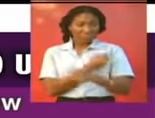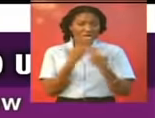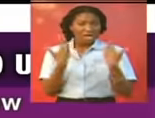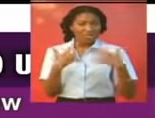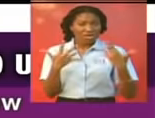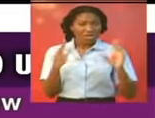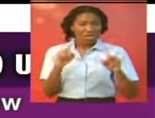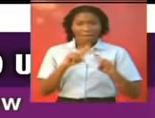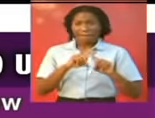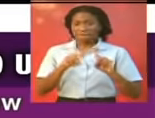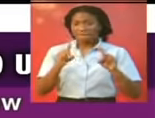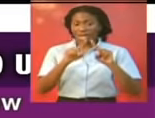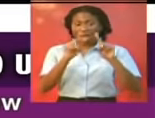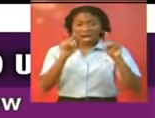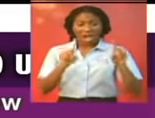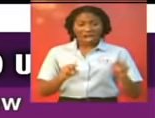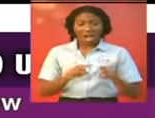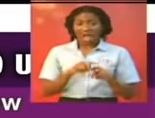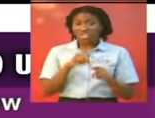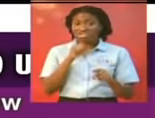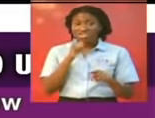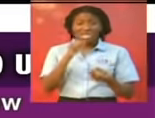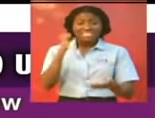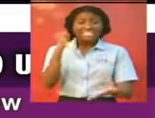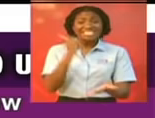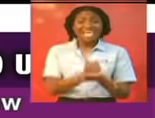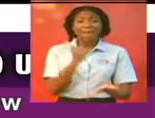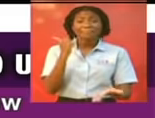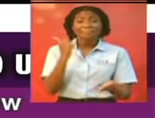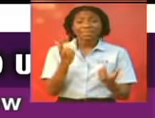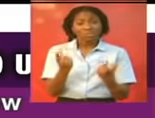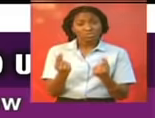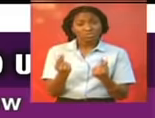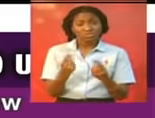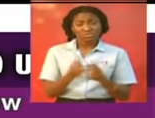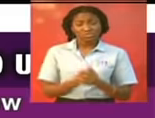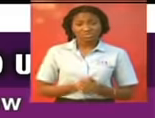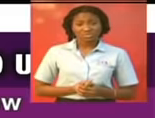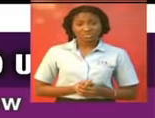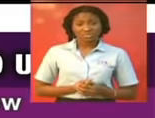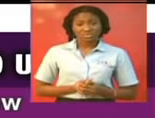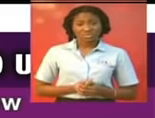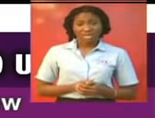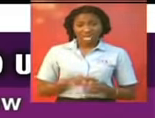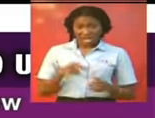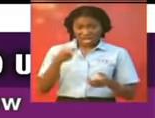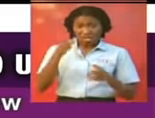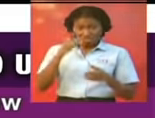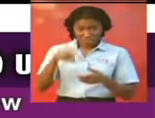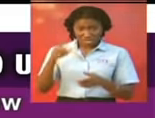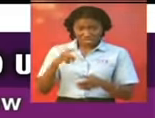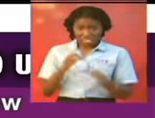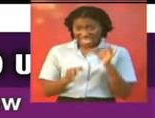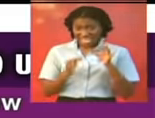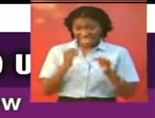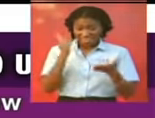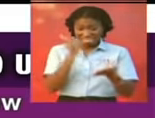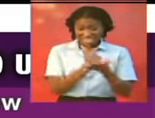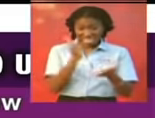not stamped, what exactly should they do? And also, is it safe to say that without an official stamp that your card is not